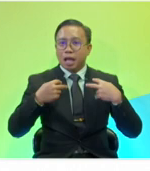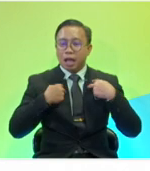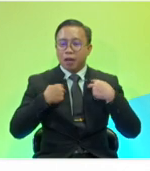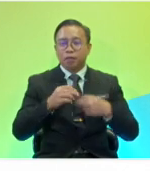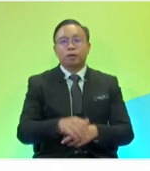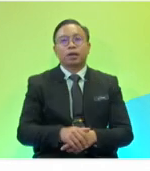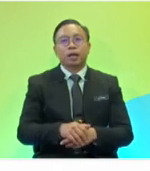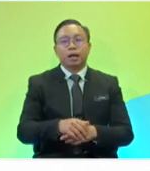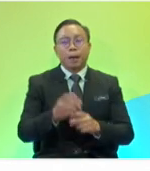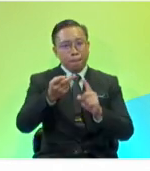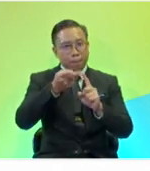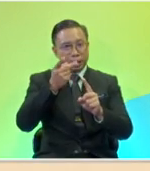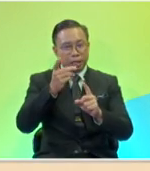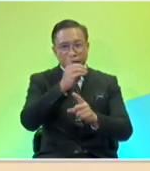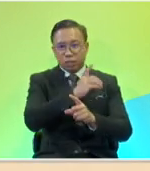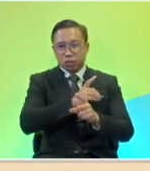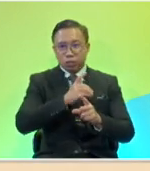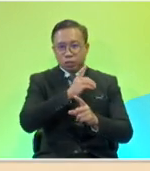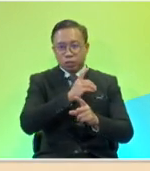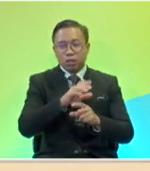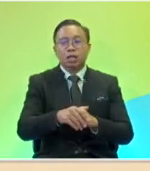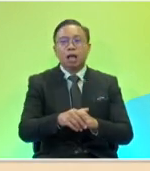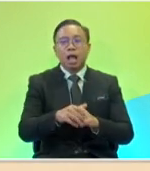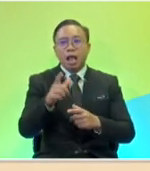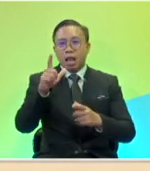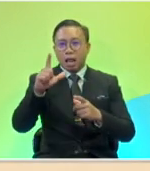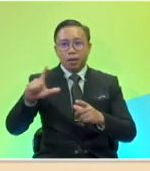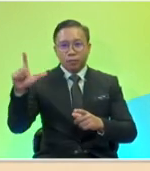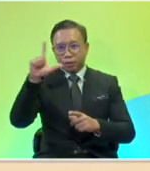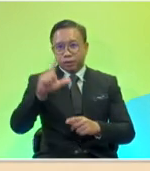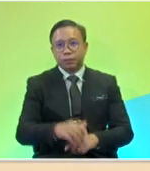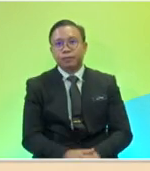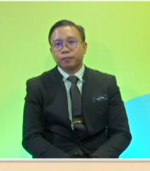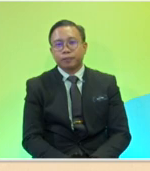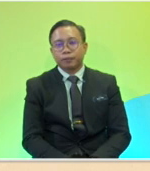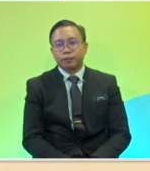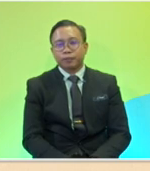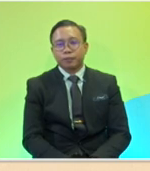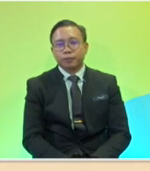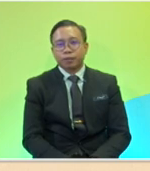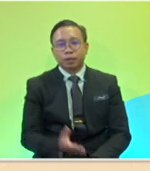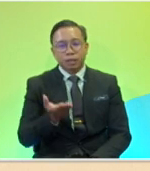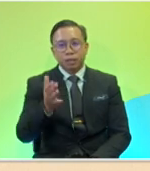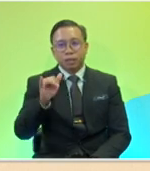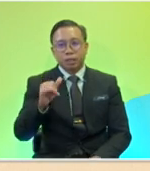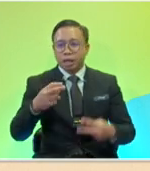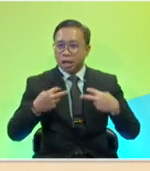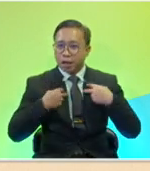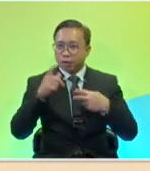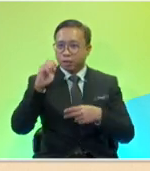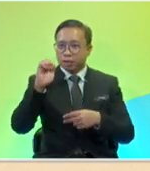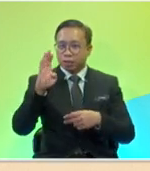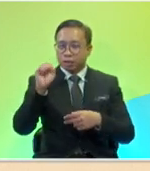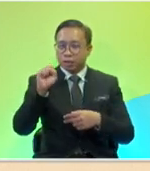Library there. Okay. Okay, in this digital library, they will they have tabs and